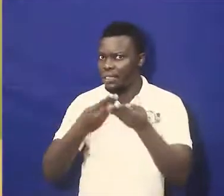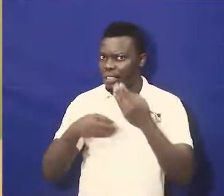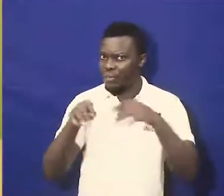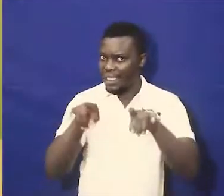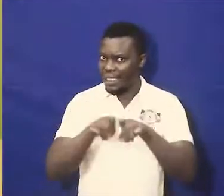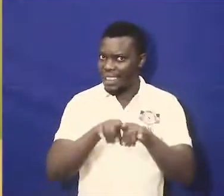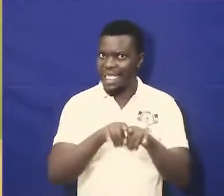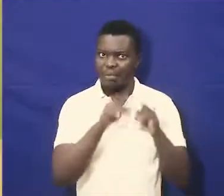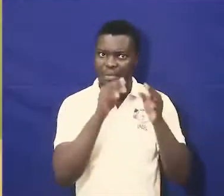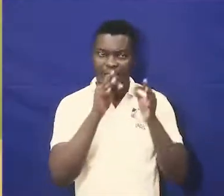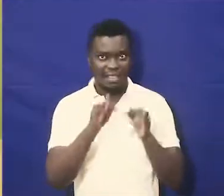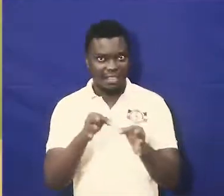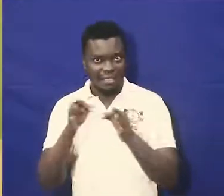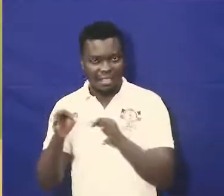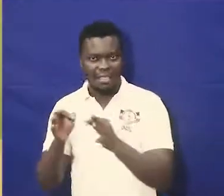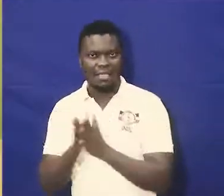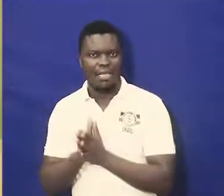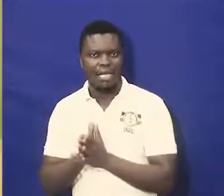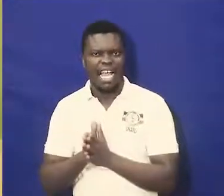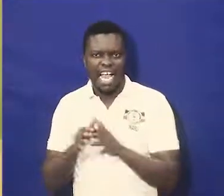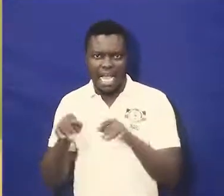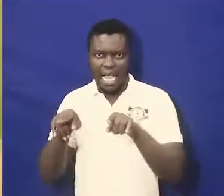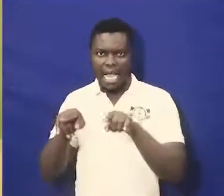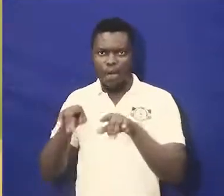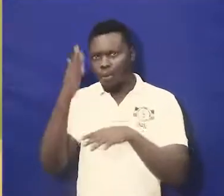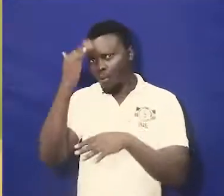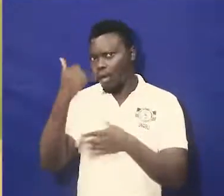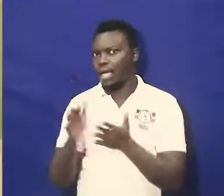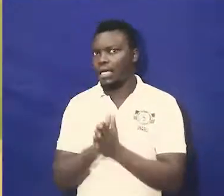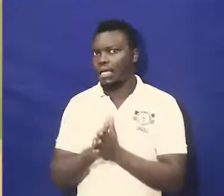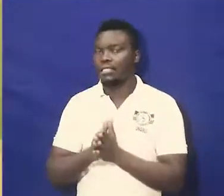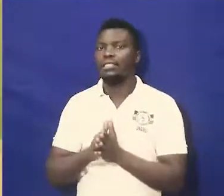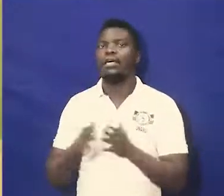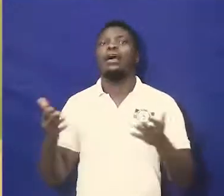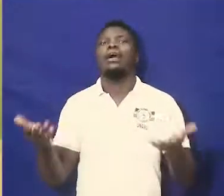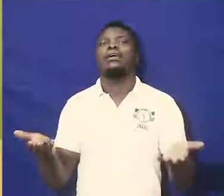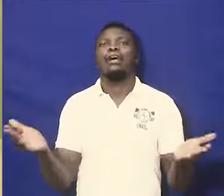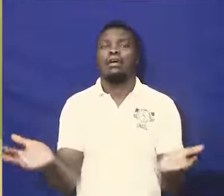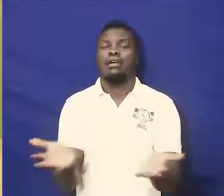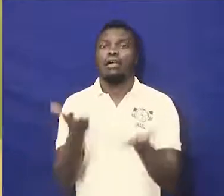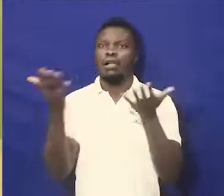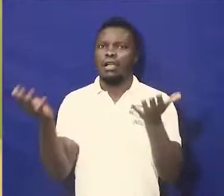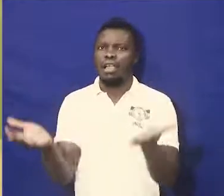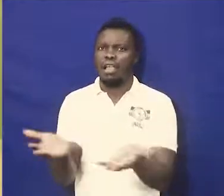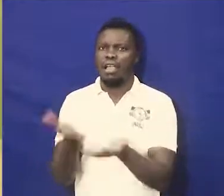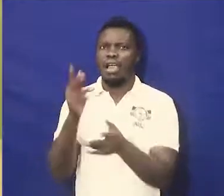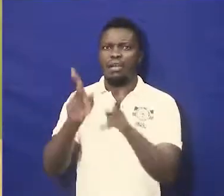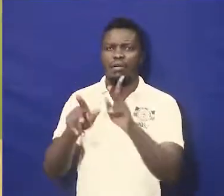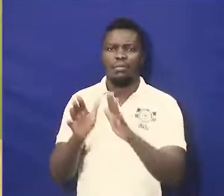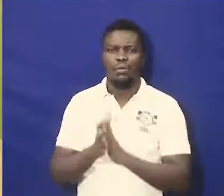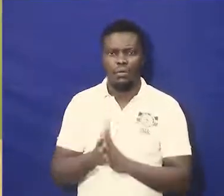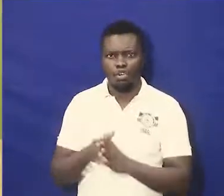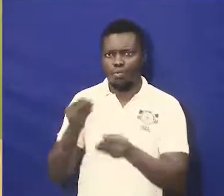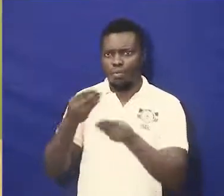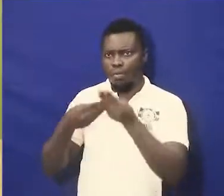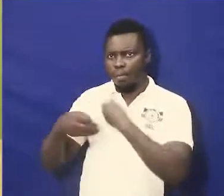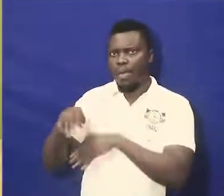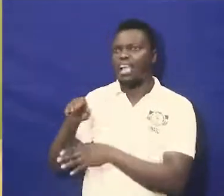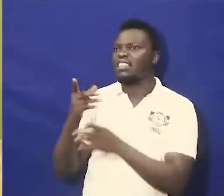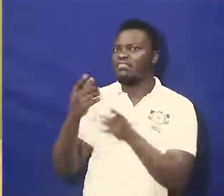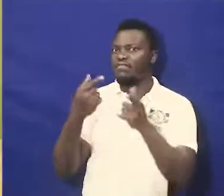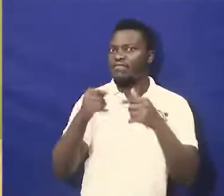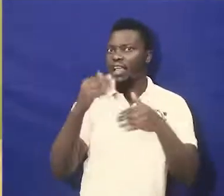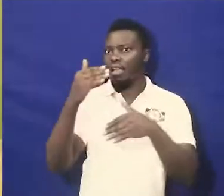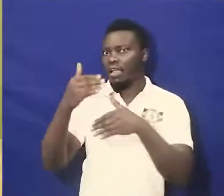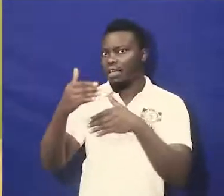items. So as a way of encouraging people to buy only from your shop,